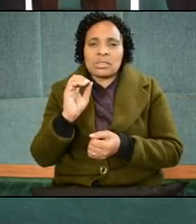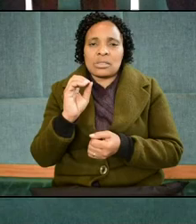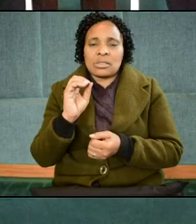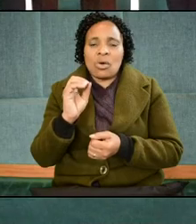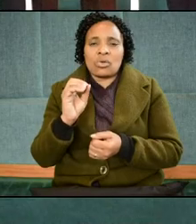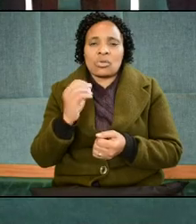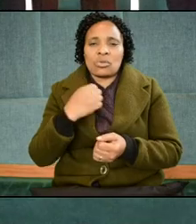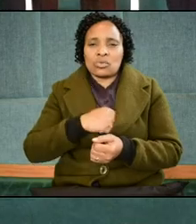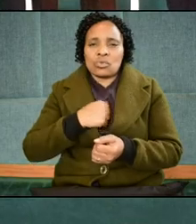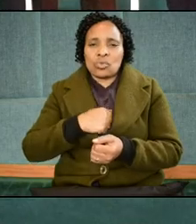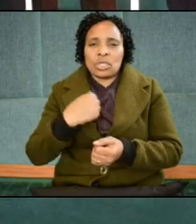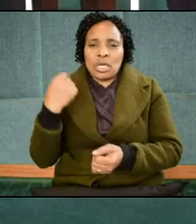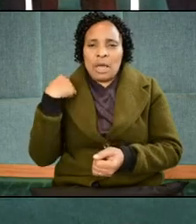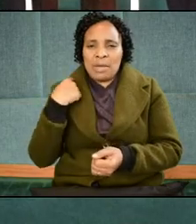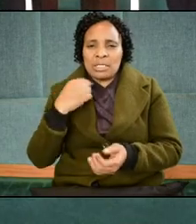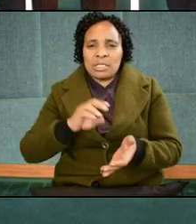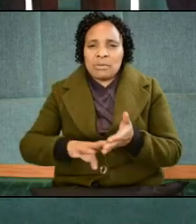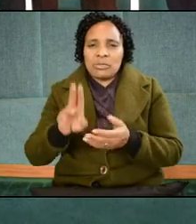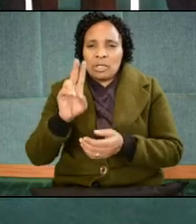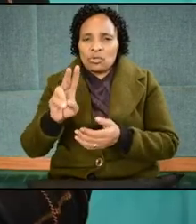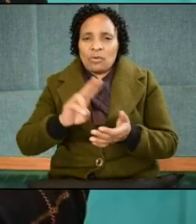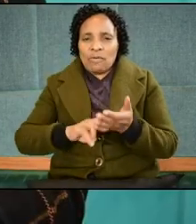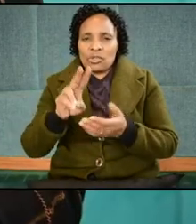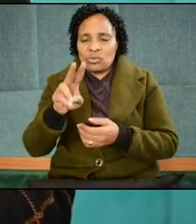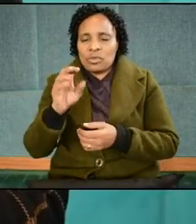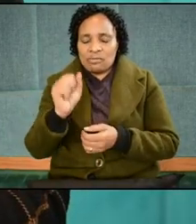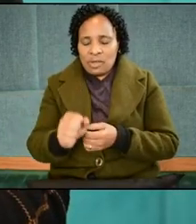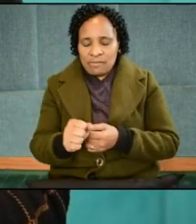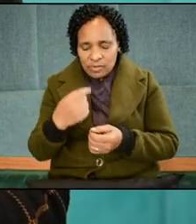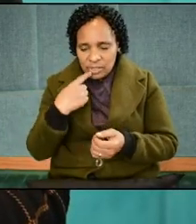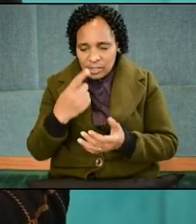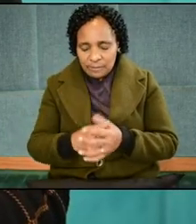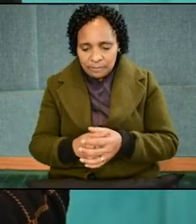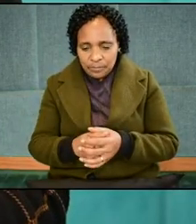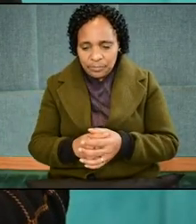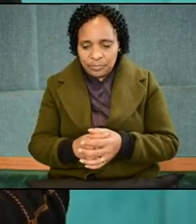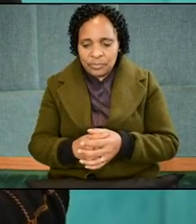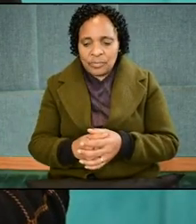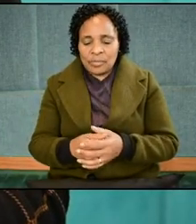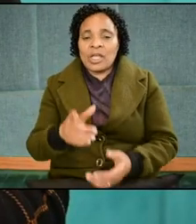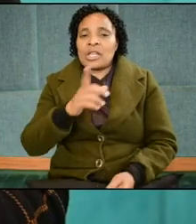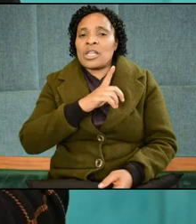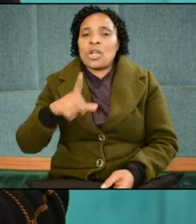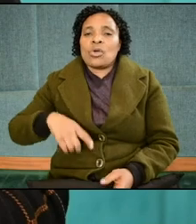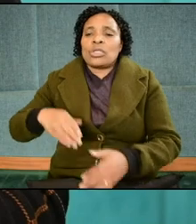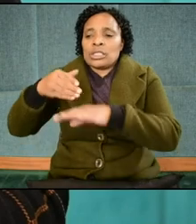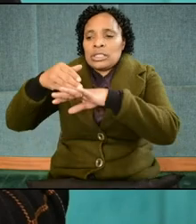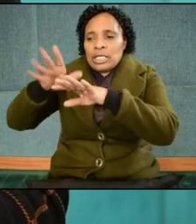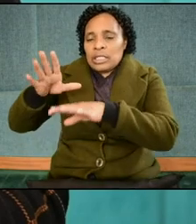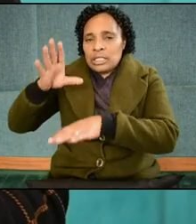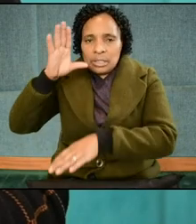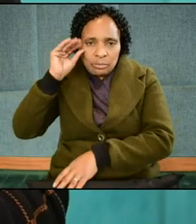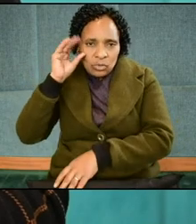Numbers 25, verse 10 to 12. It says, the Lord said to Moses,